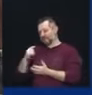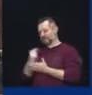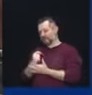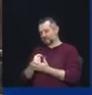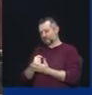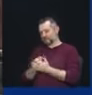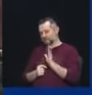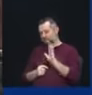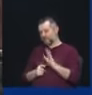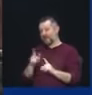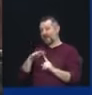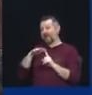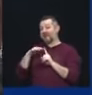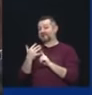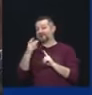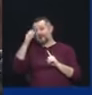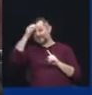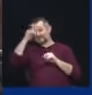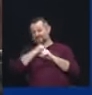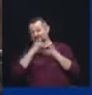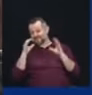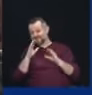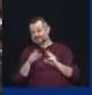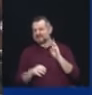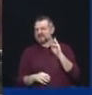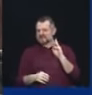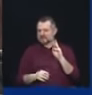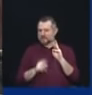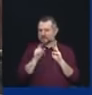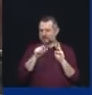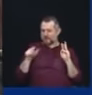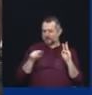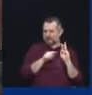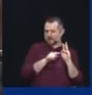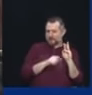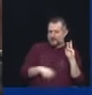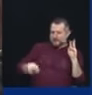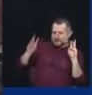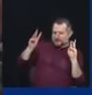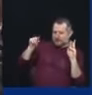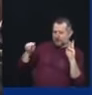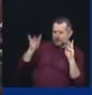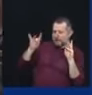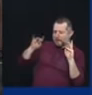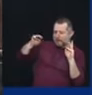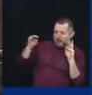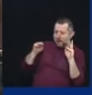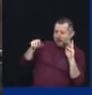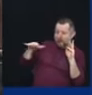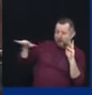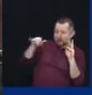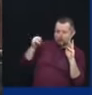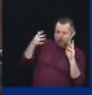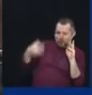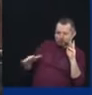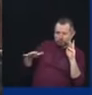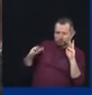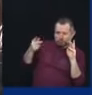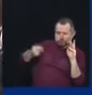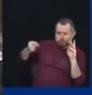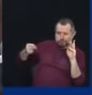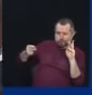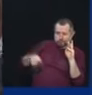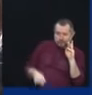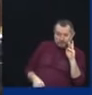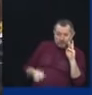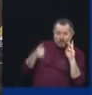context, it's six people out of 6.8 million. Happens to be six women